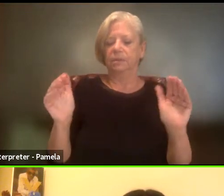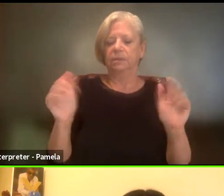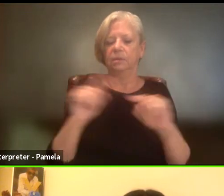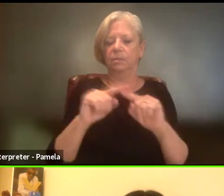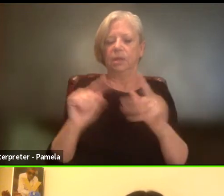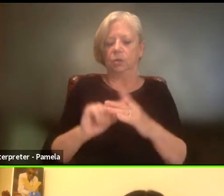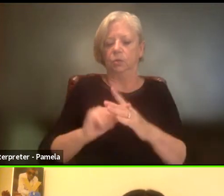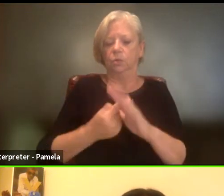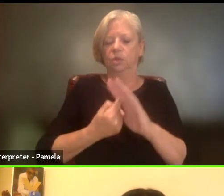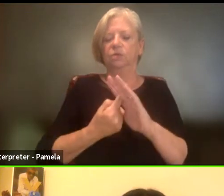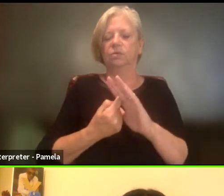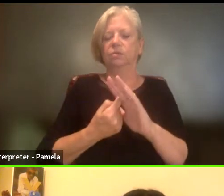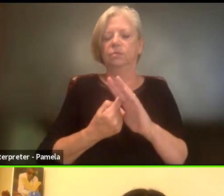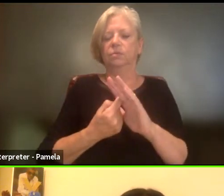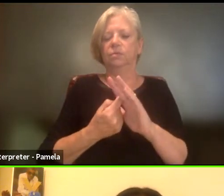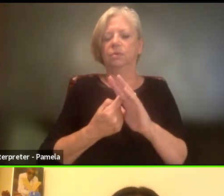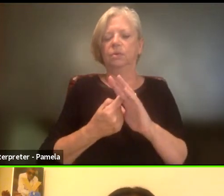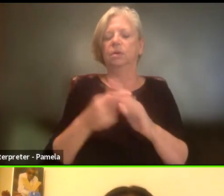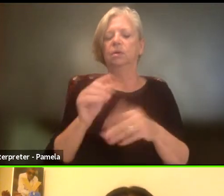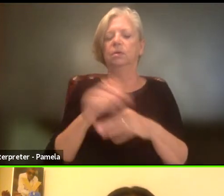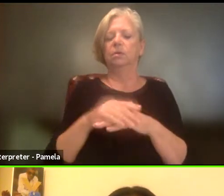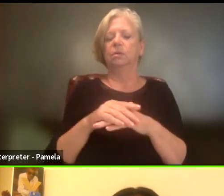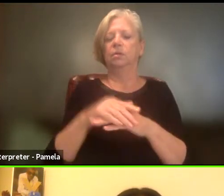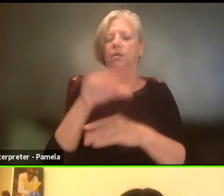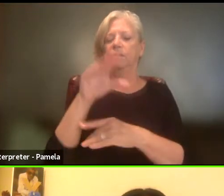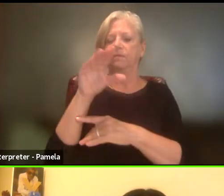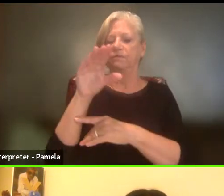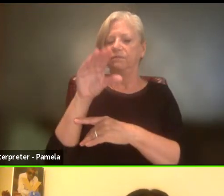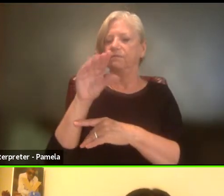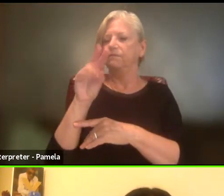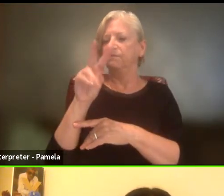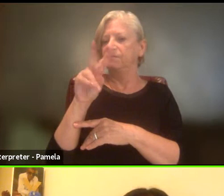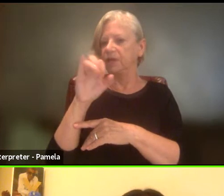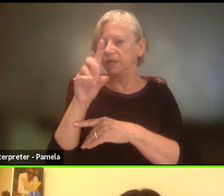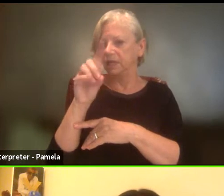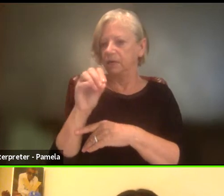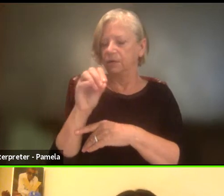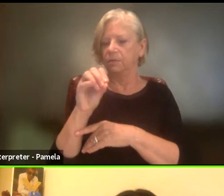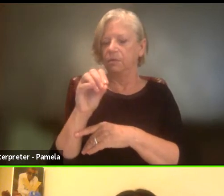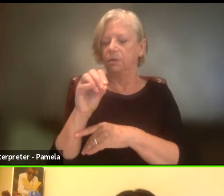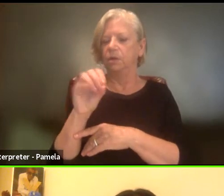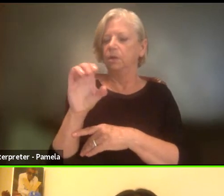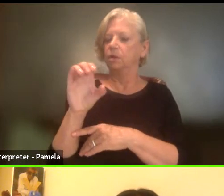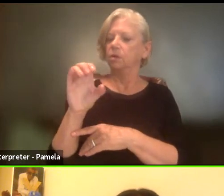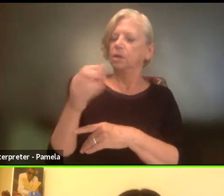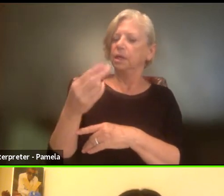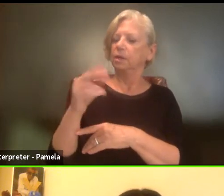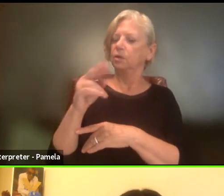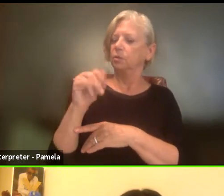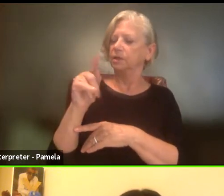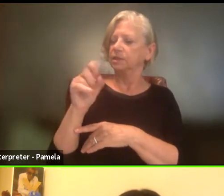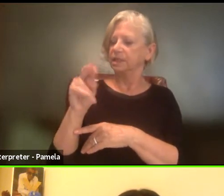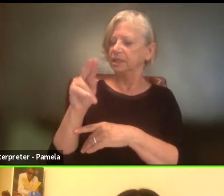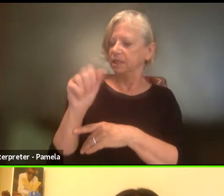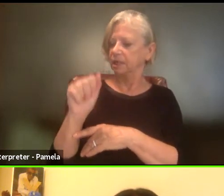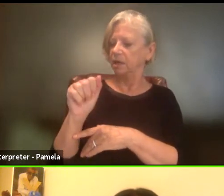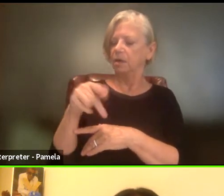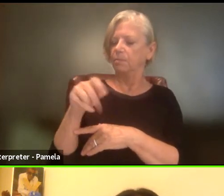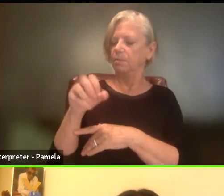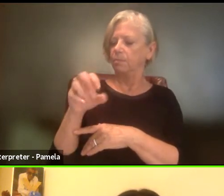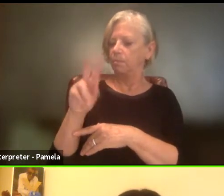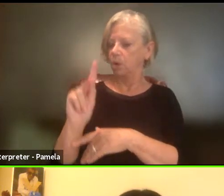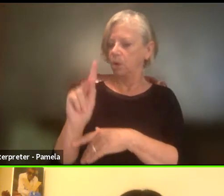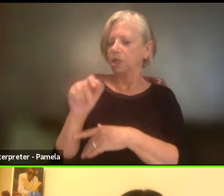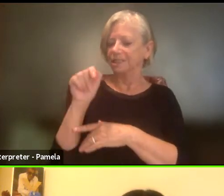viral video is a woman named Christina Parks, who is speaking at a public hearing for the Michigan House